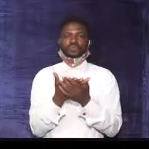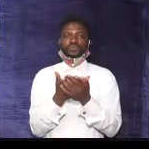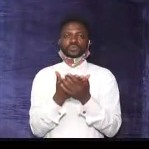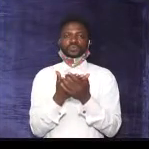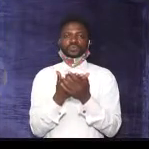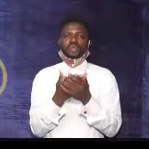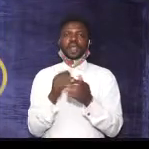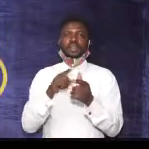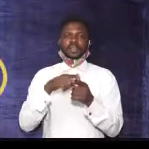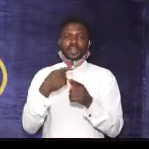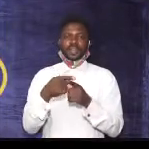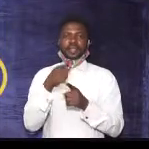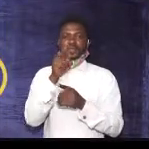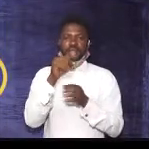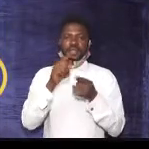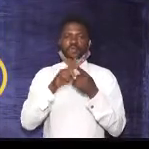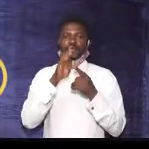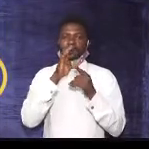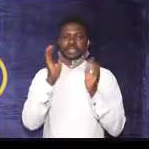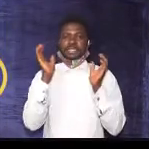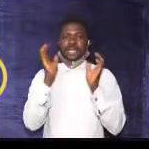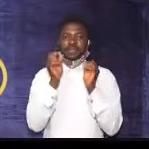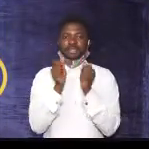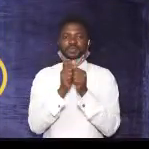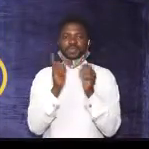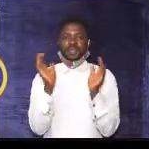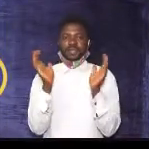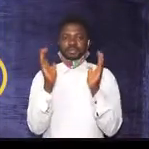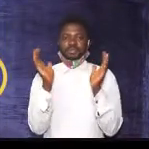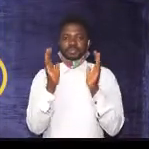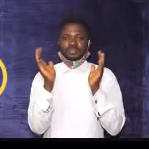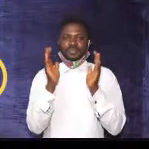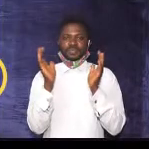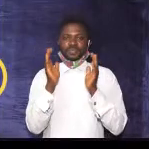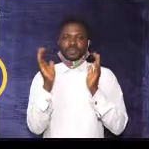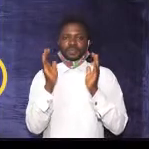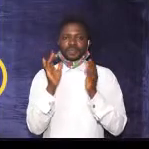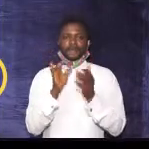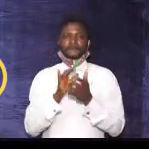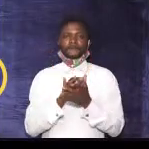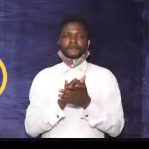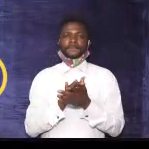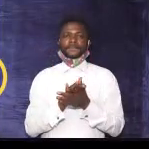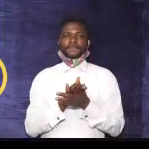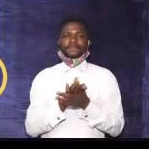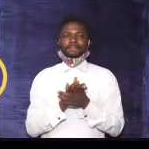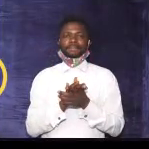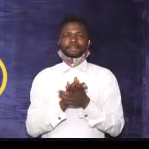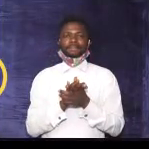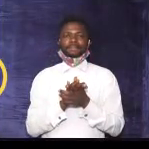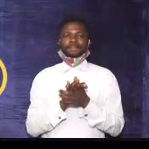Fine. Good. Then you need to be celebrated with a chair.